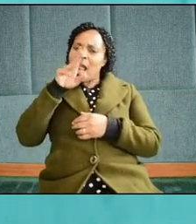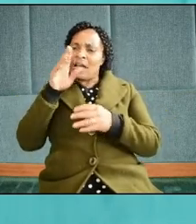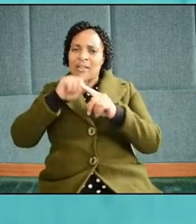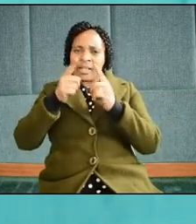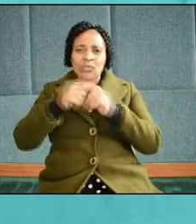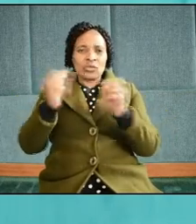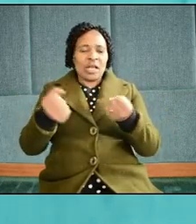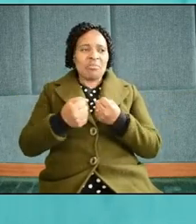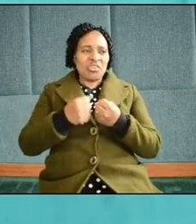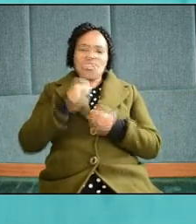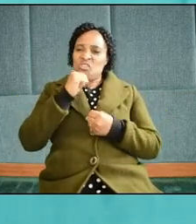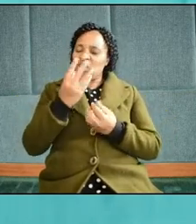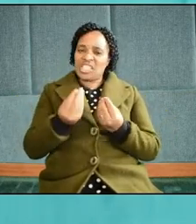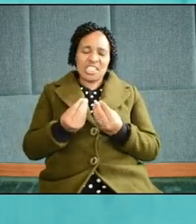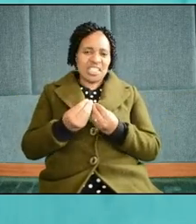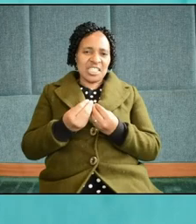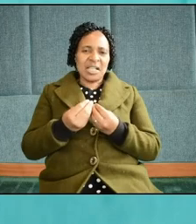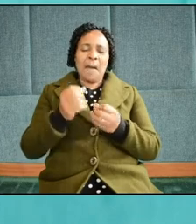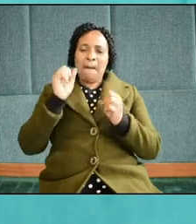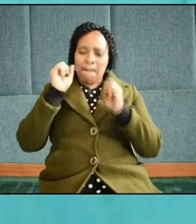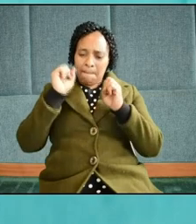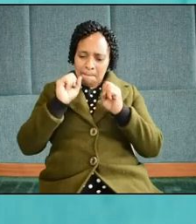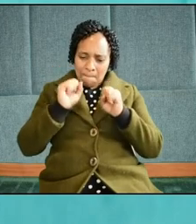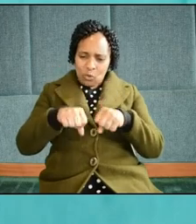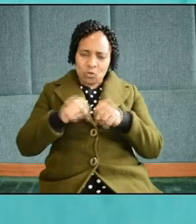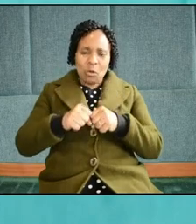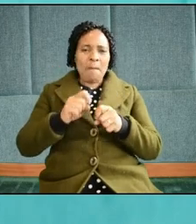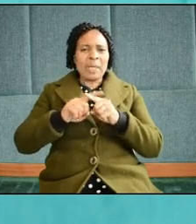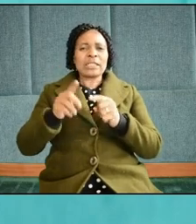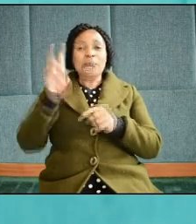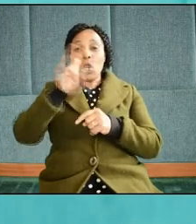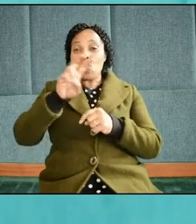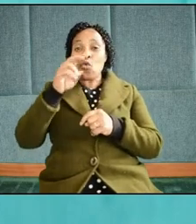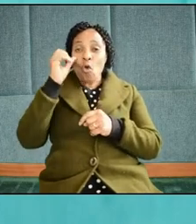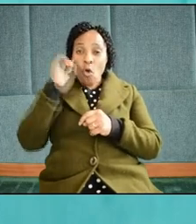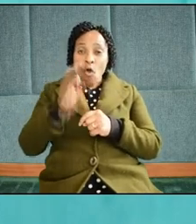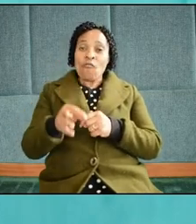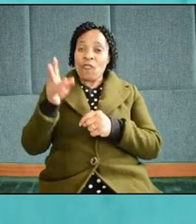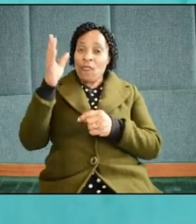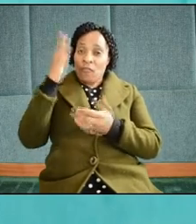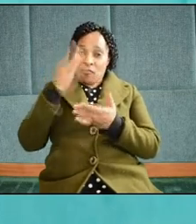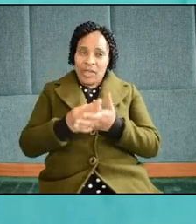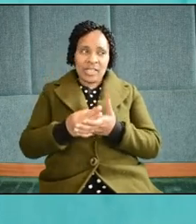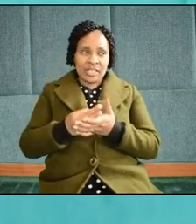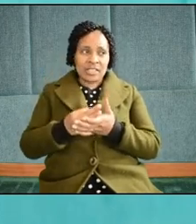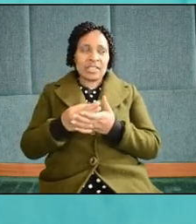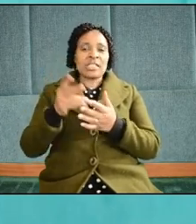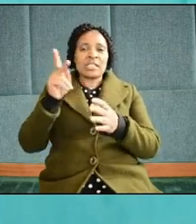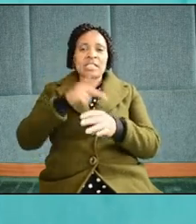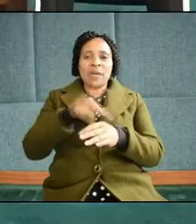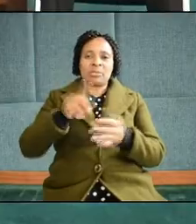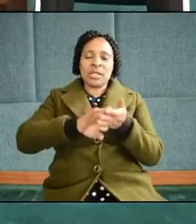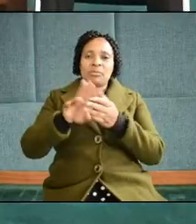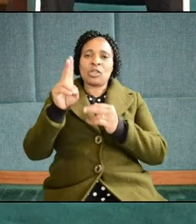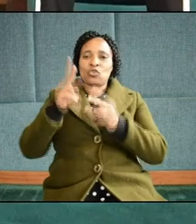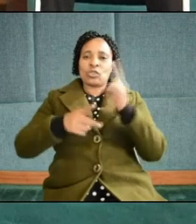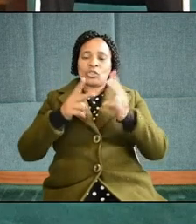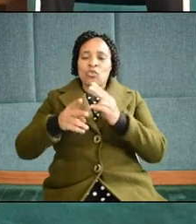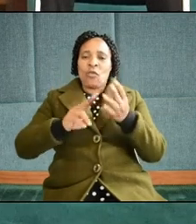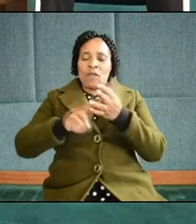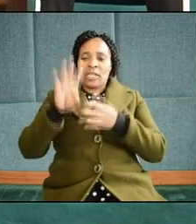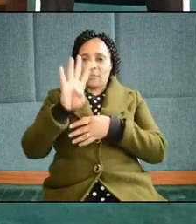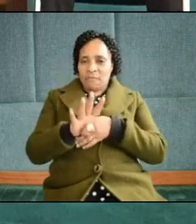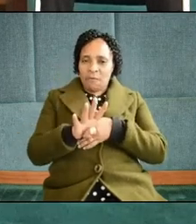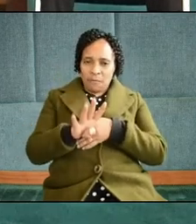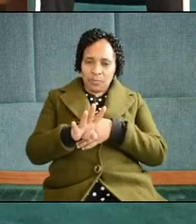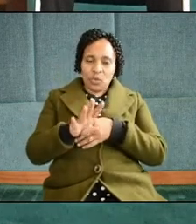it wasn't an easy task. It had to be a look of faith. And so maybe, Misati, you can read for us Psalms 22, verse 4, so that we